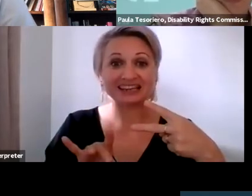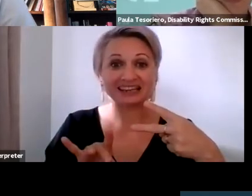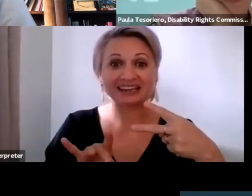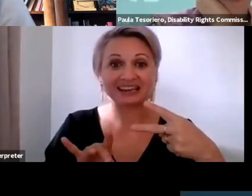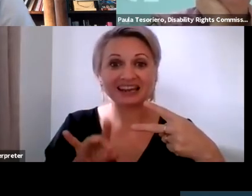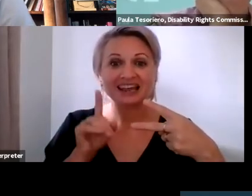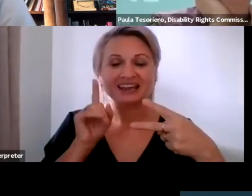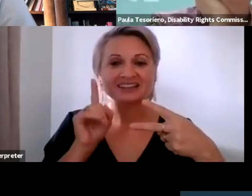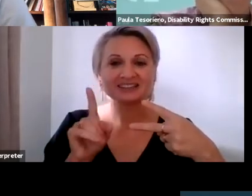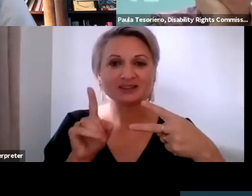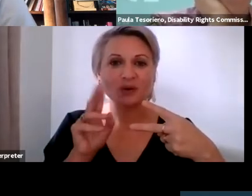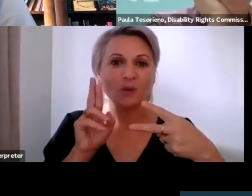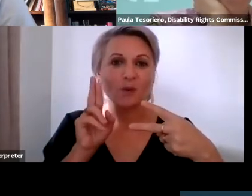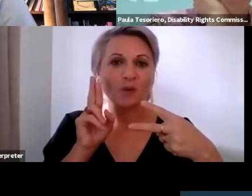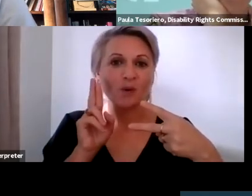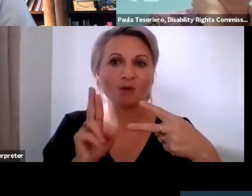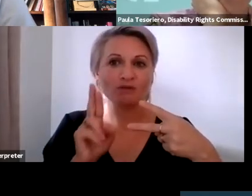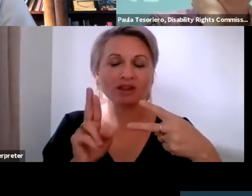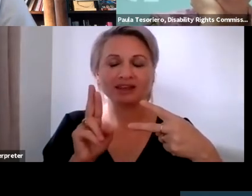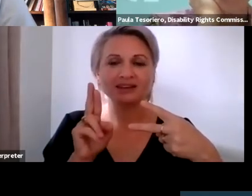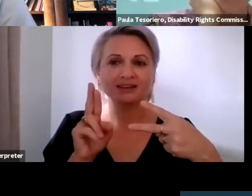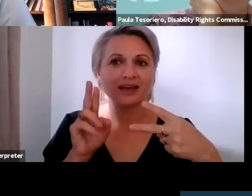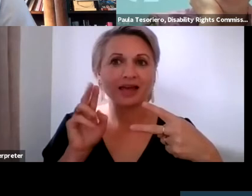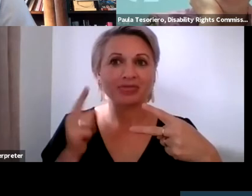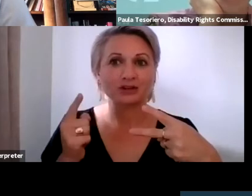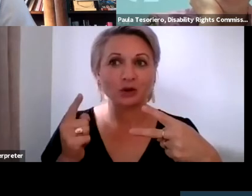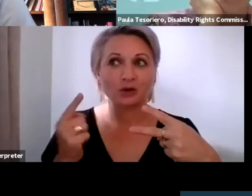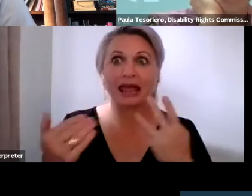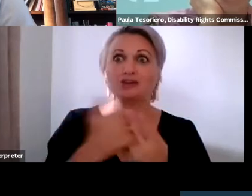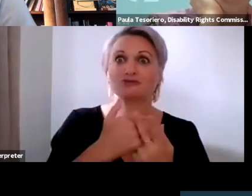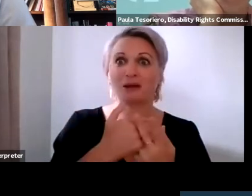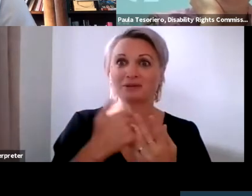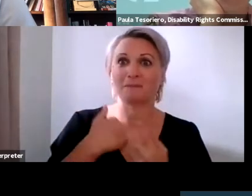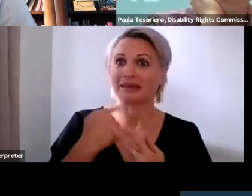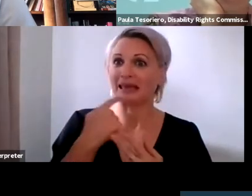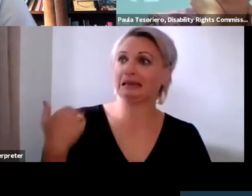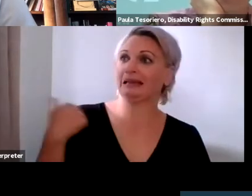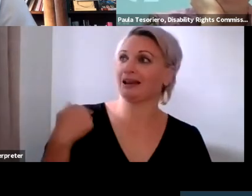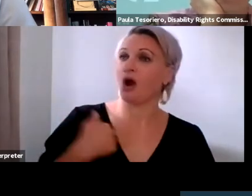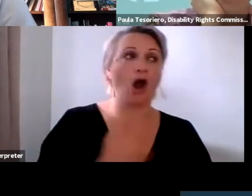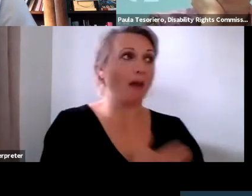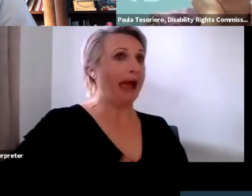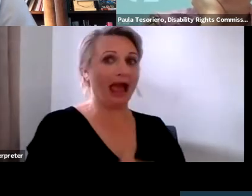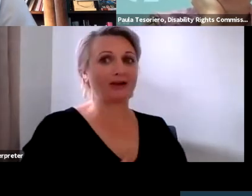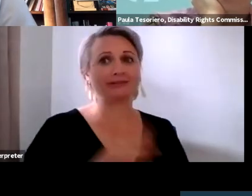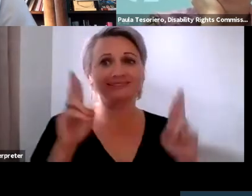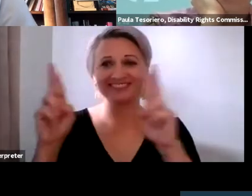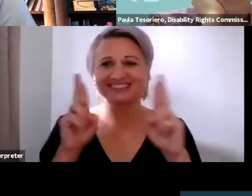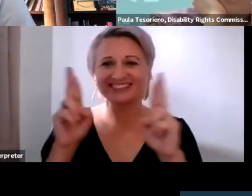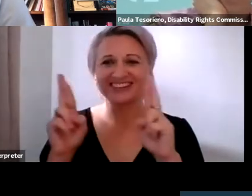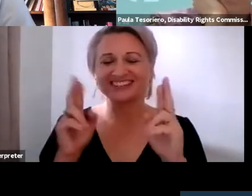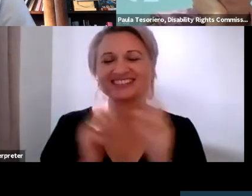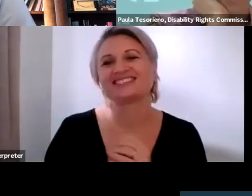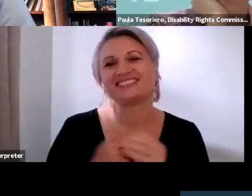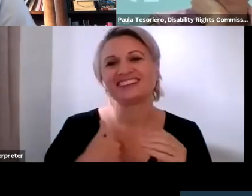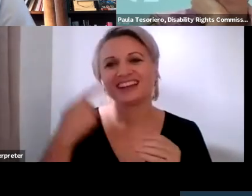this this call and tell me that they're hungry. I think a key